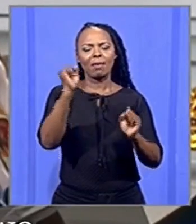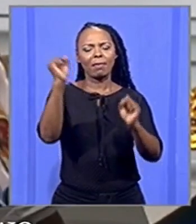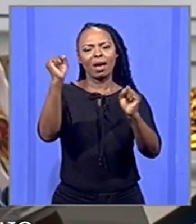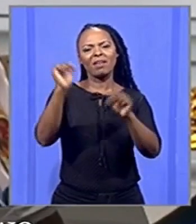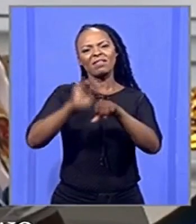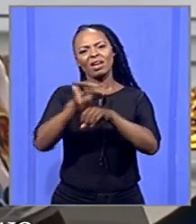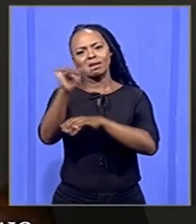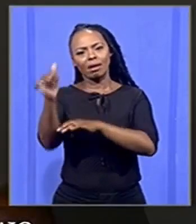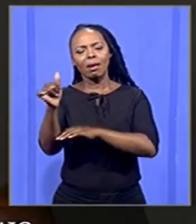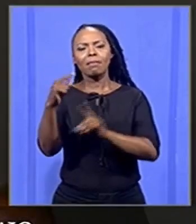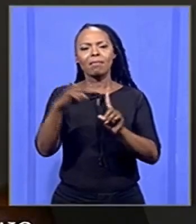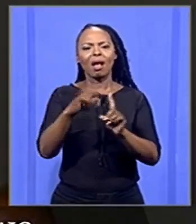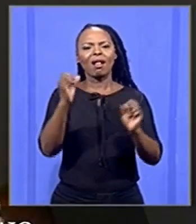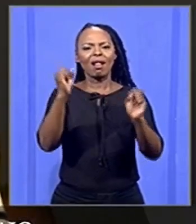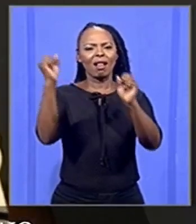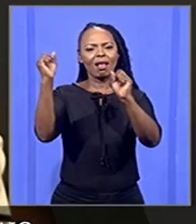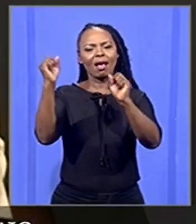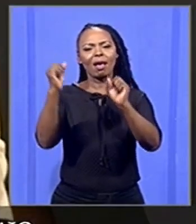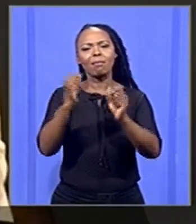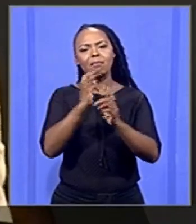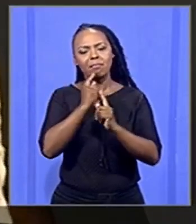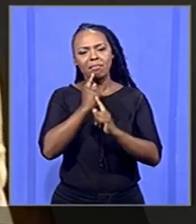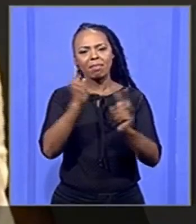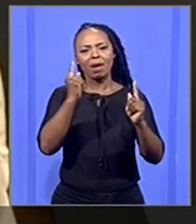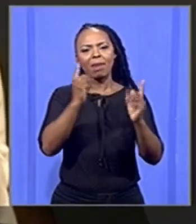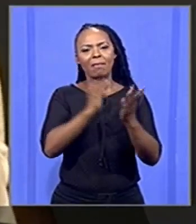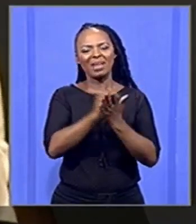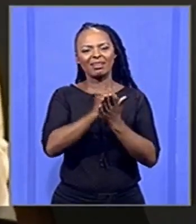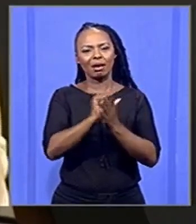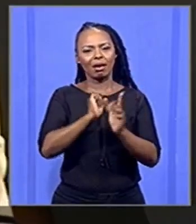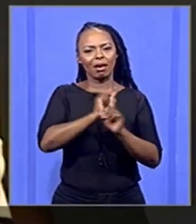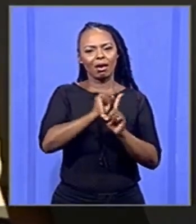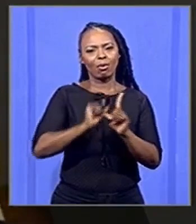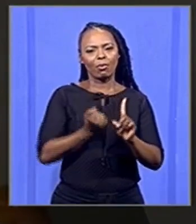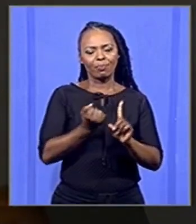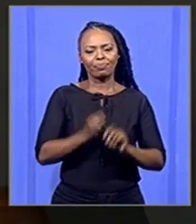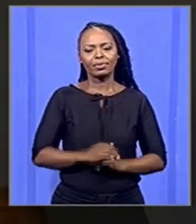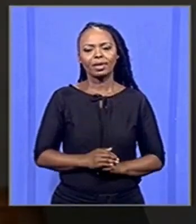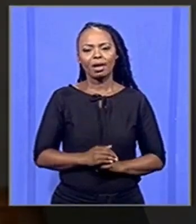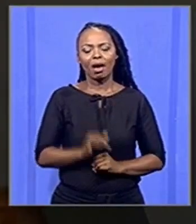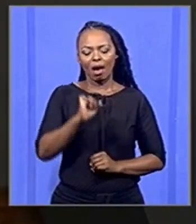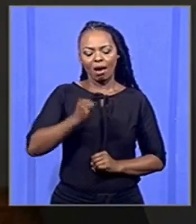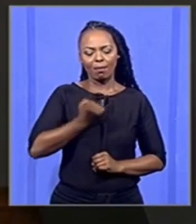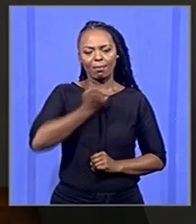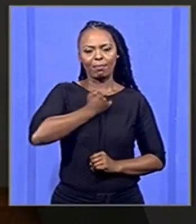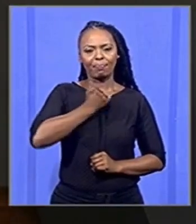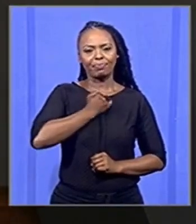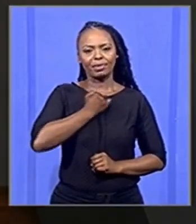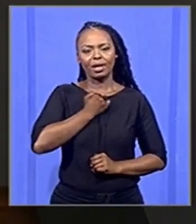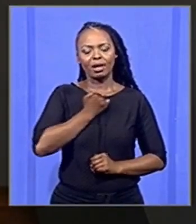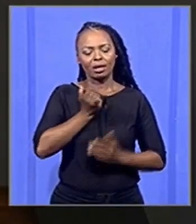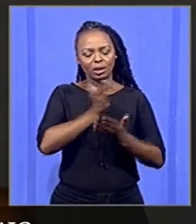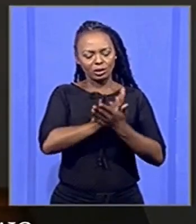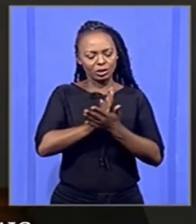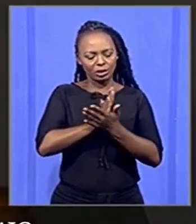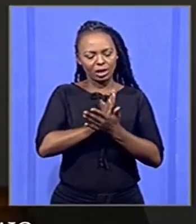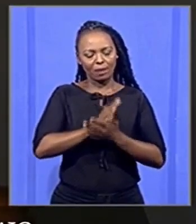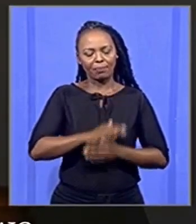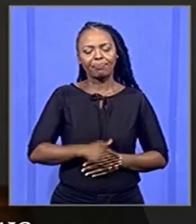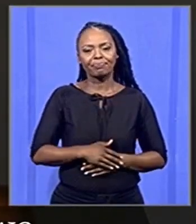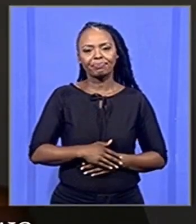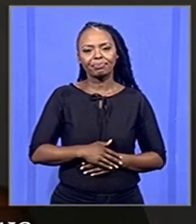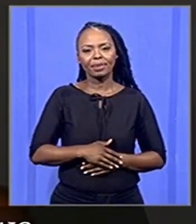ya lelapa. My dearest husband, as I share my tribute, I'm